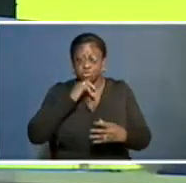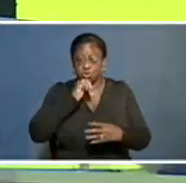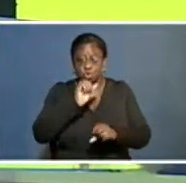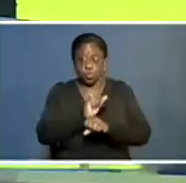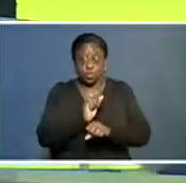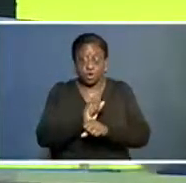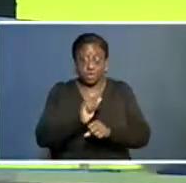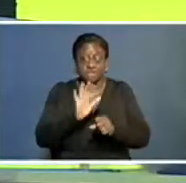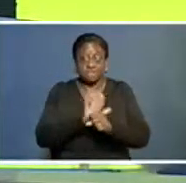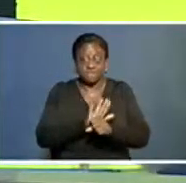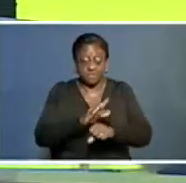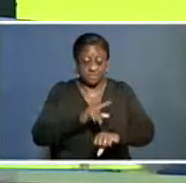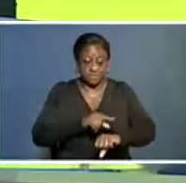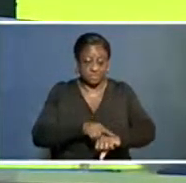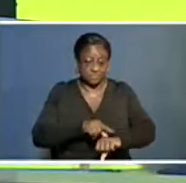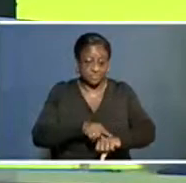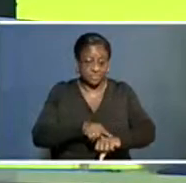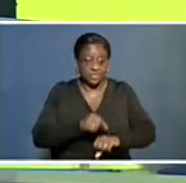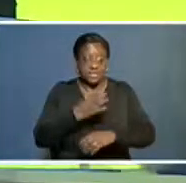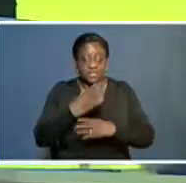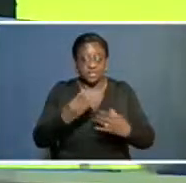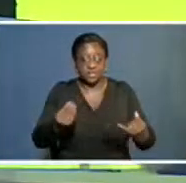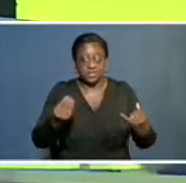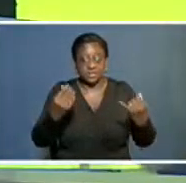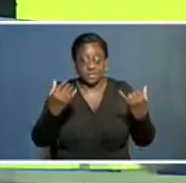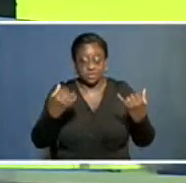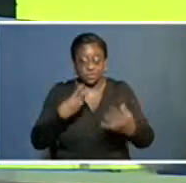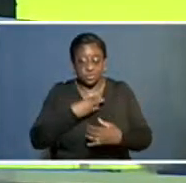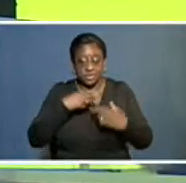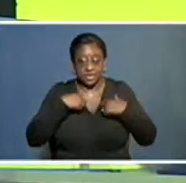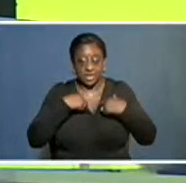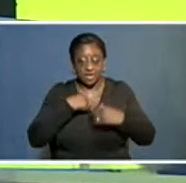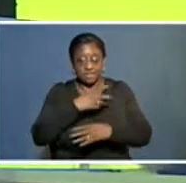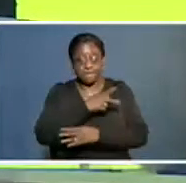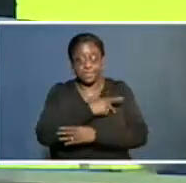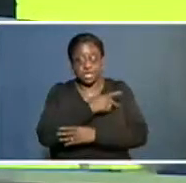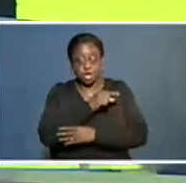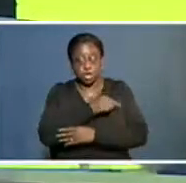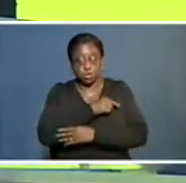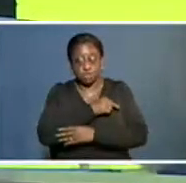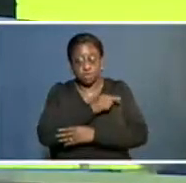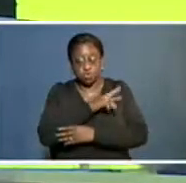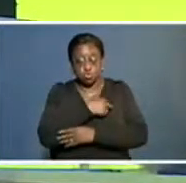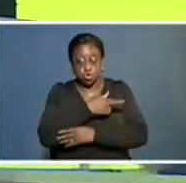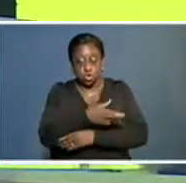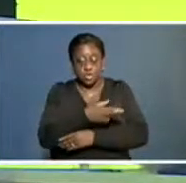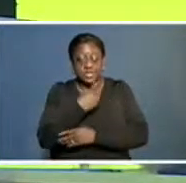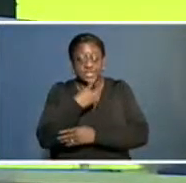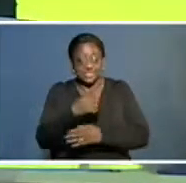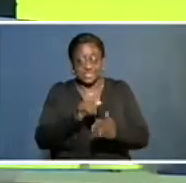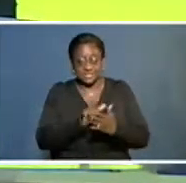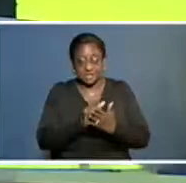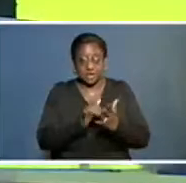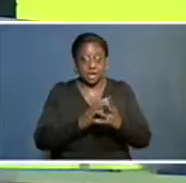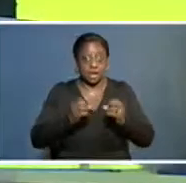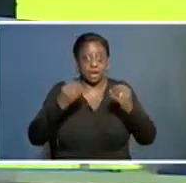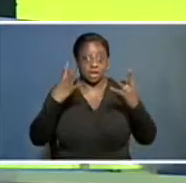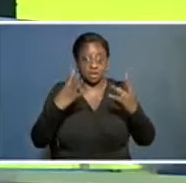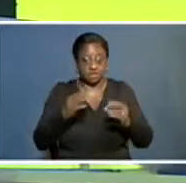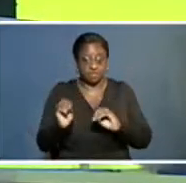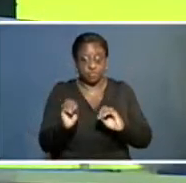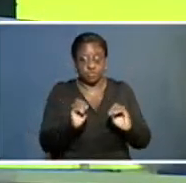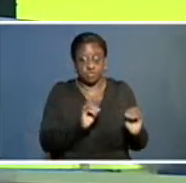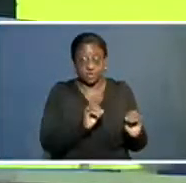permanent and pensionable. Minister of State for the Public Service, the Honorable Pia Glover-Roll, says there has been significant movement